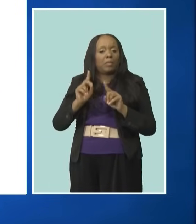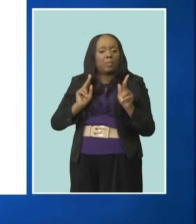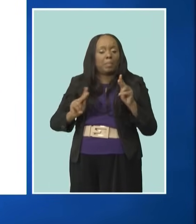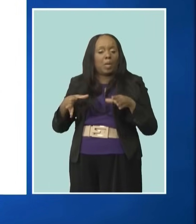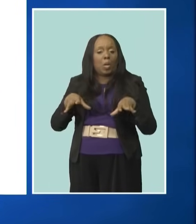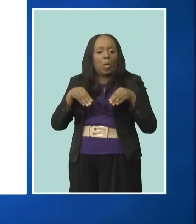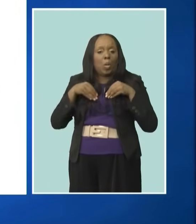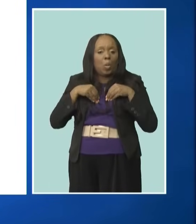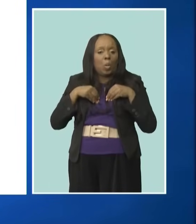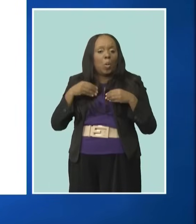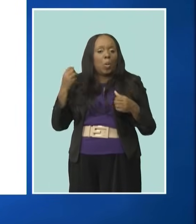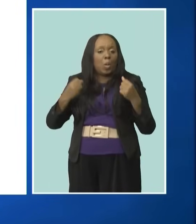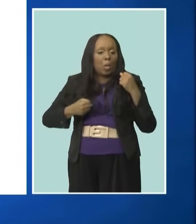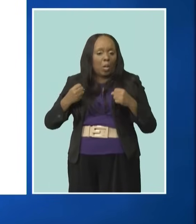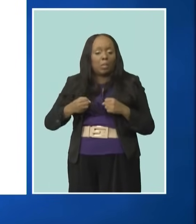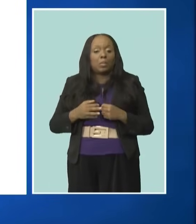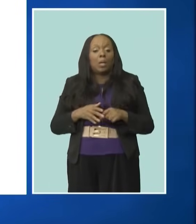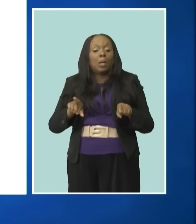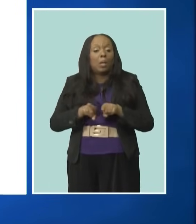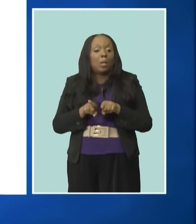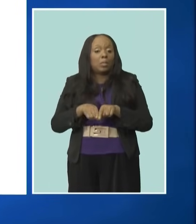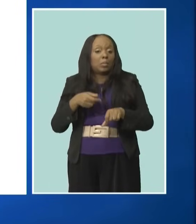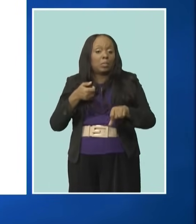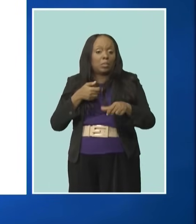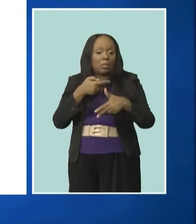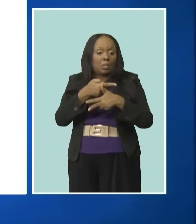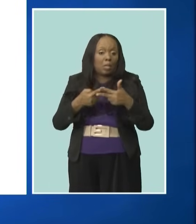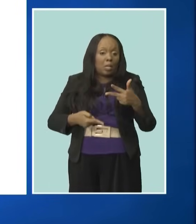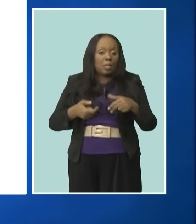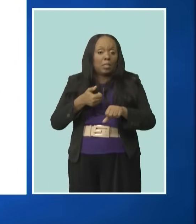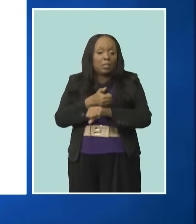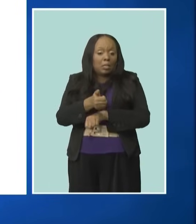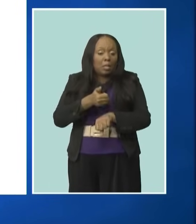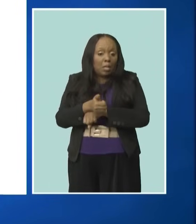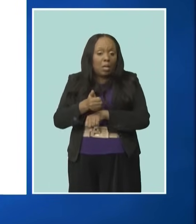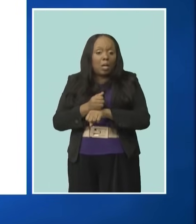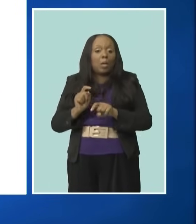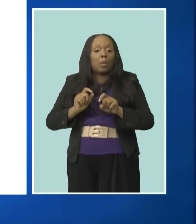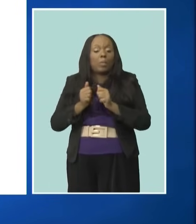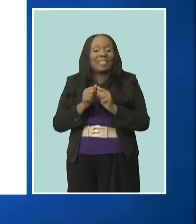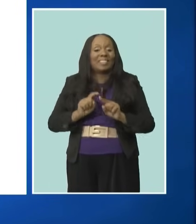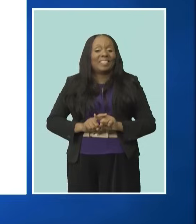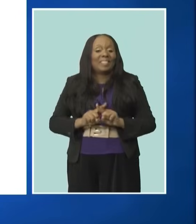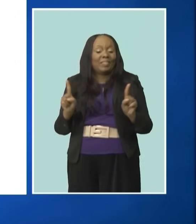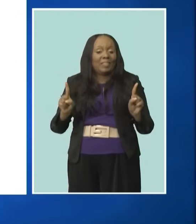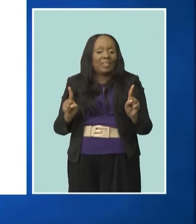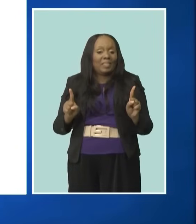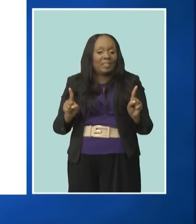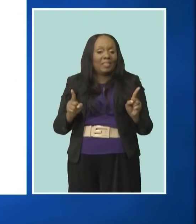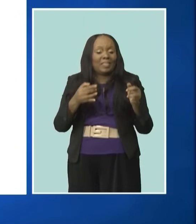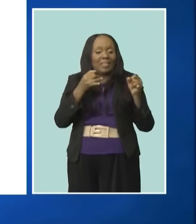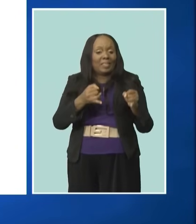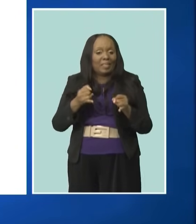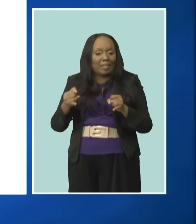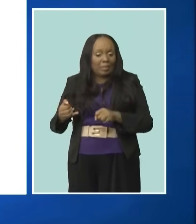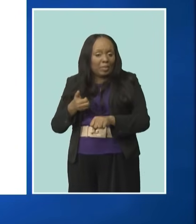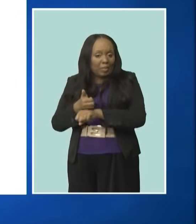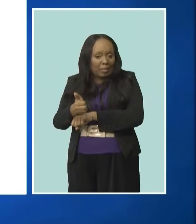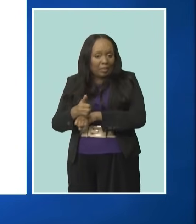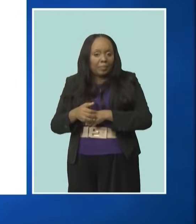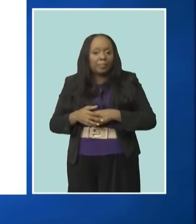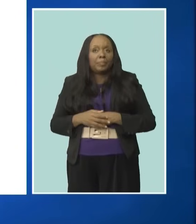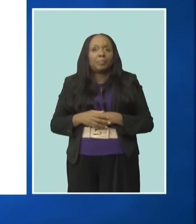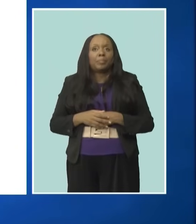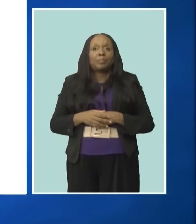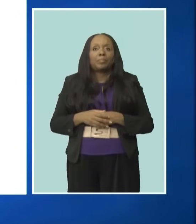Cutting, Arleandra Hines Edwards, and Alistair Clark. They're also charged separately with other offences.